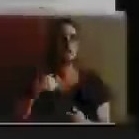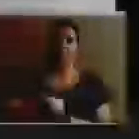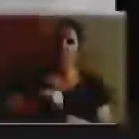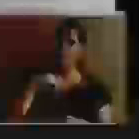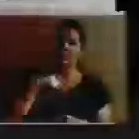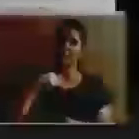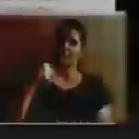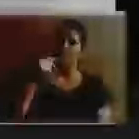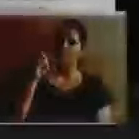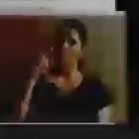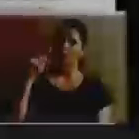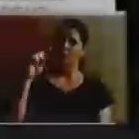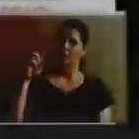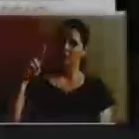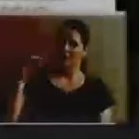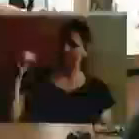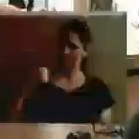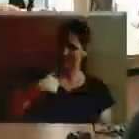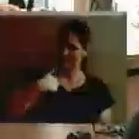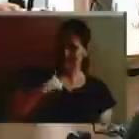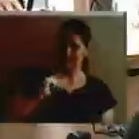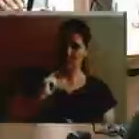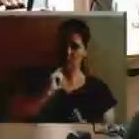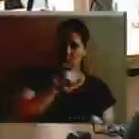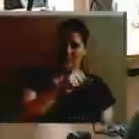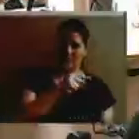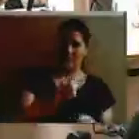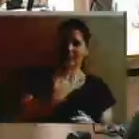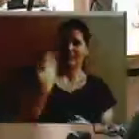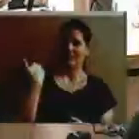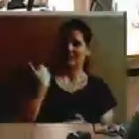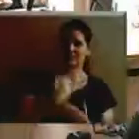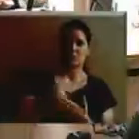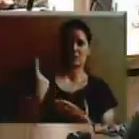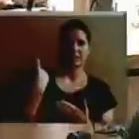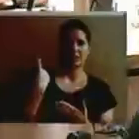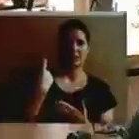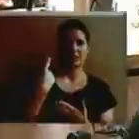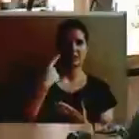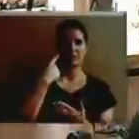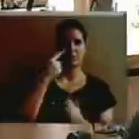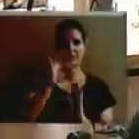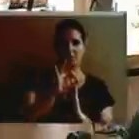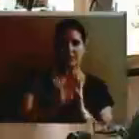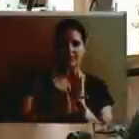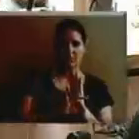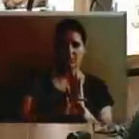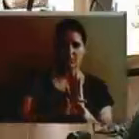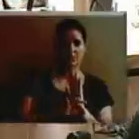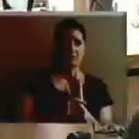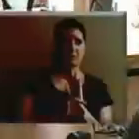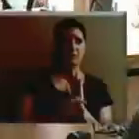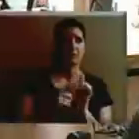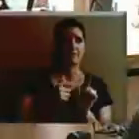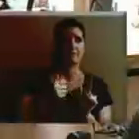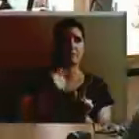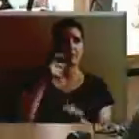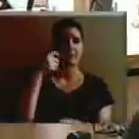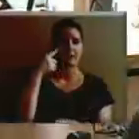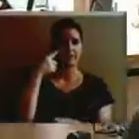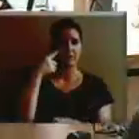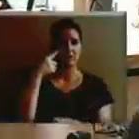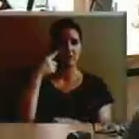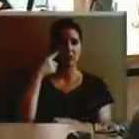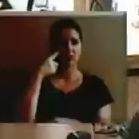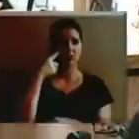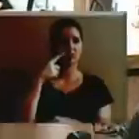a session in Frankfurt last week, and we received a certificate of recognition from the governor.